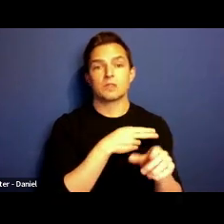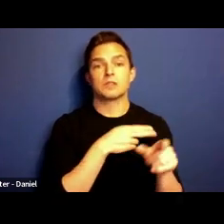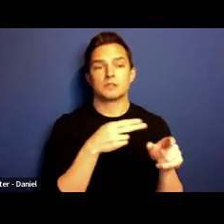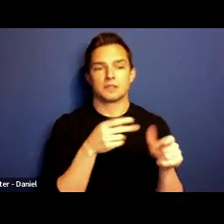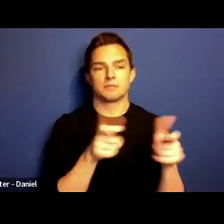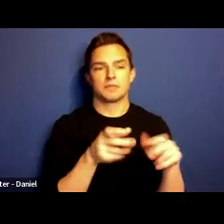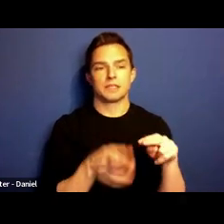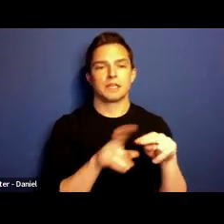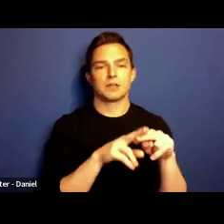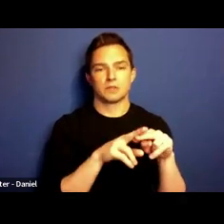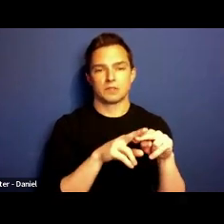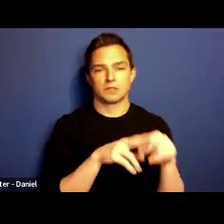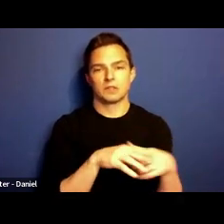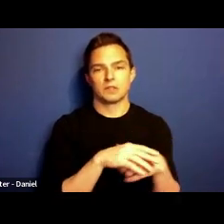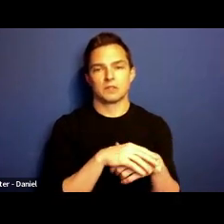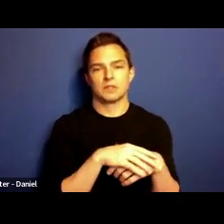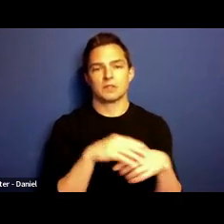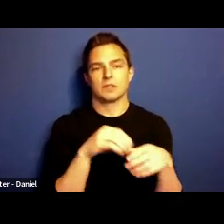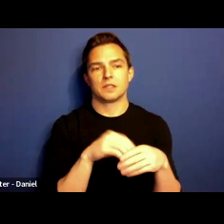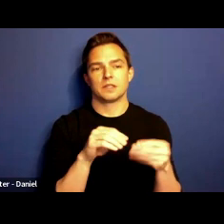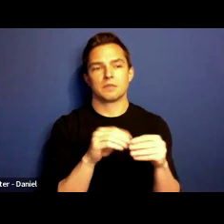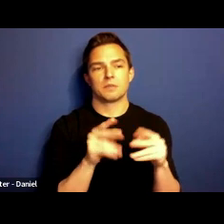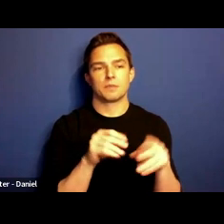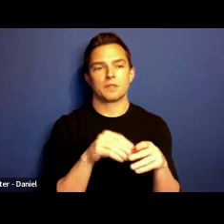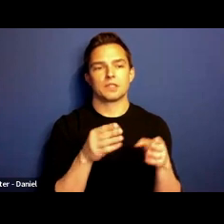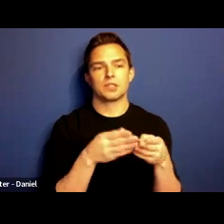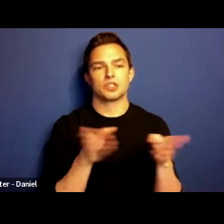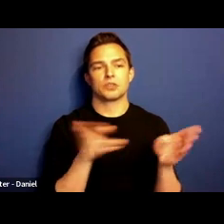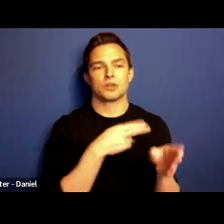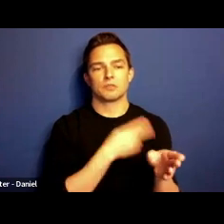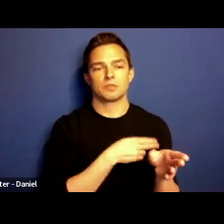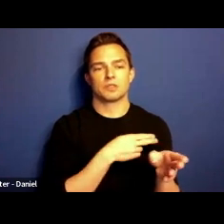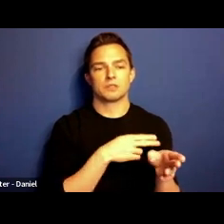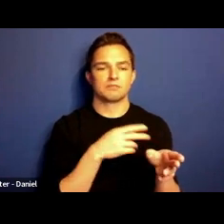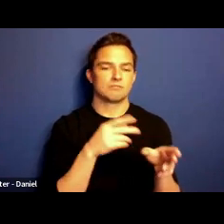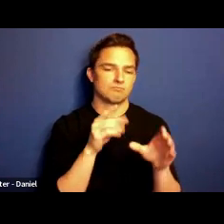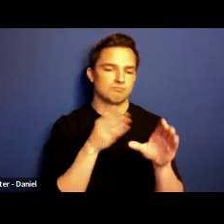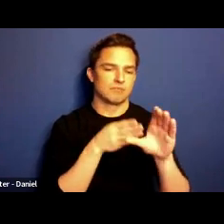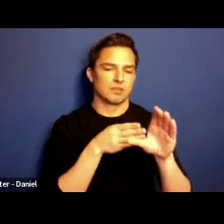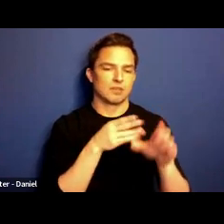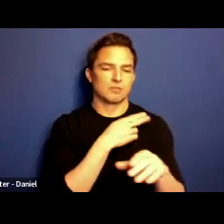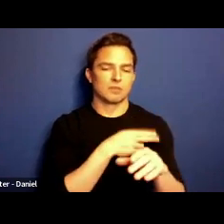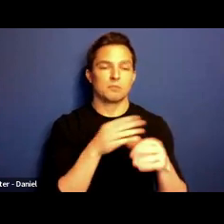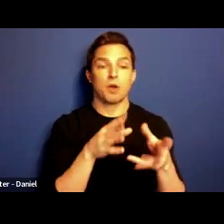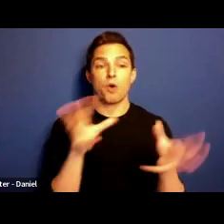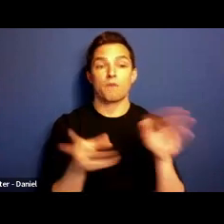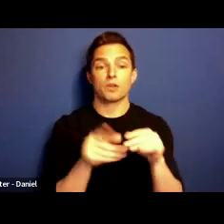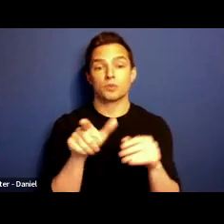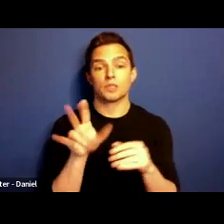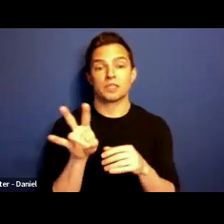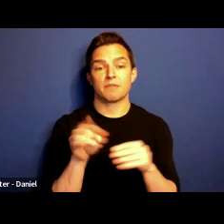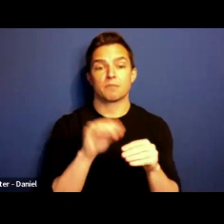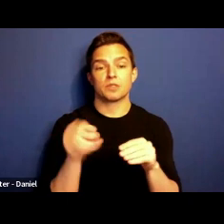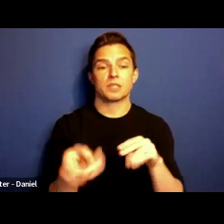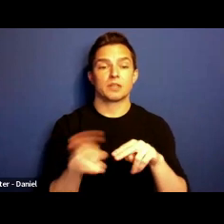increase. The number of people in general hospitals with separate psych units increased. Overall, there was a 27% increase